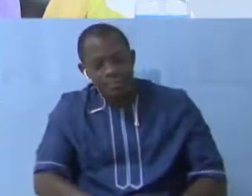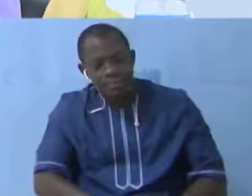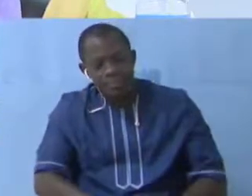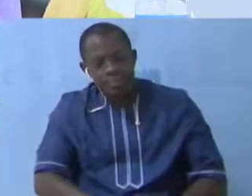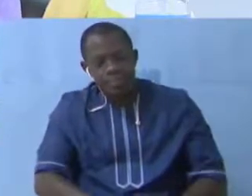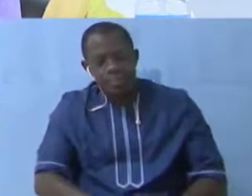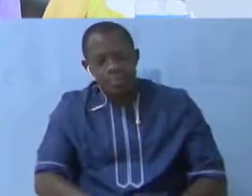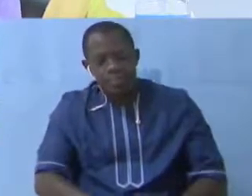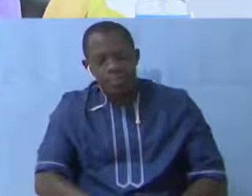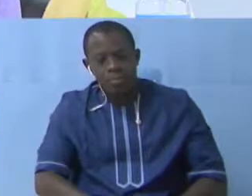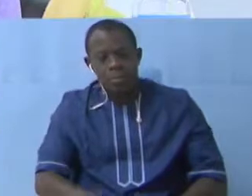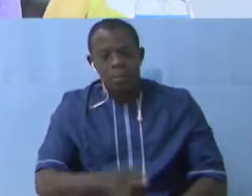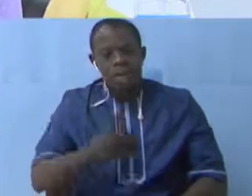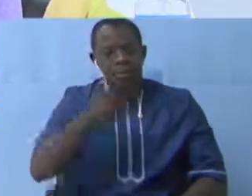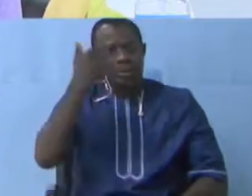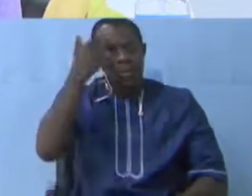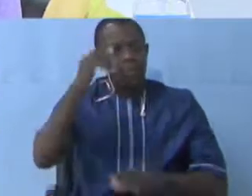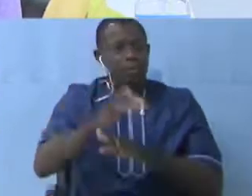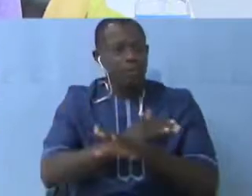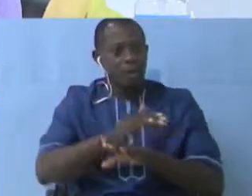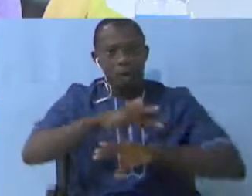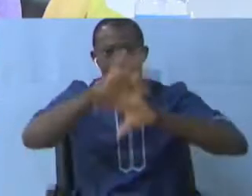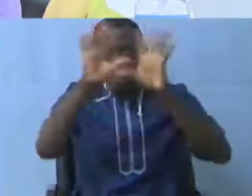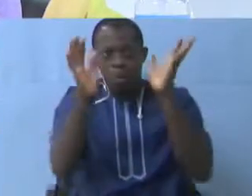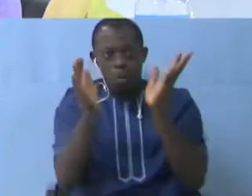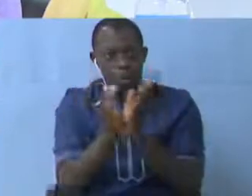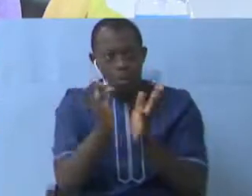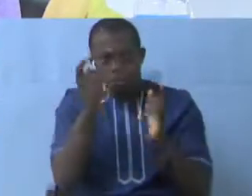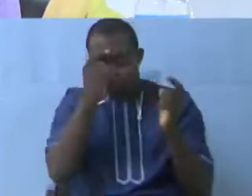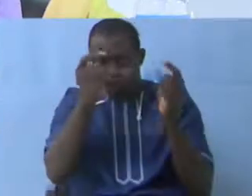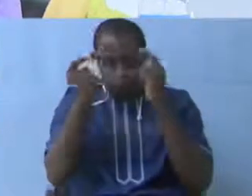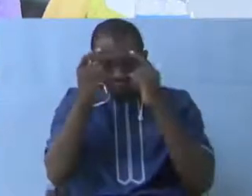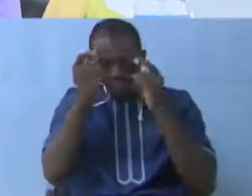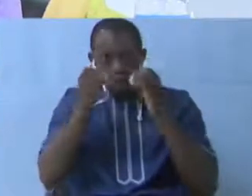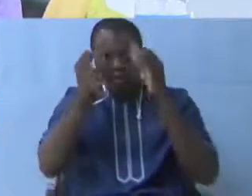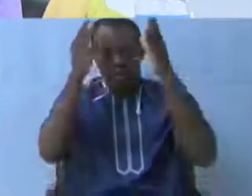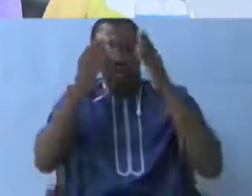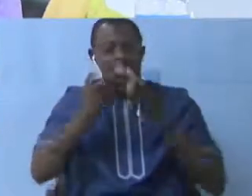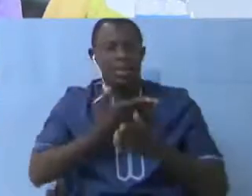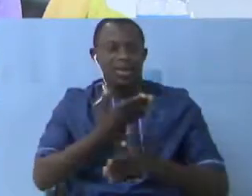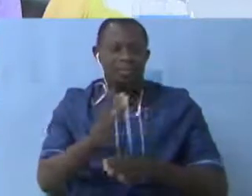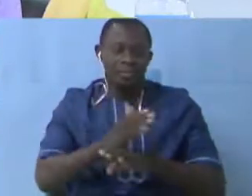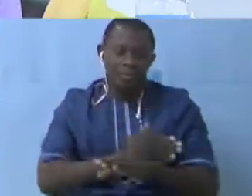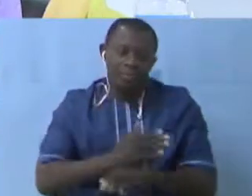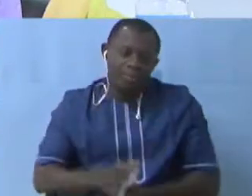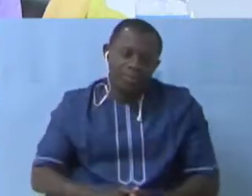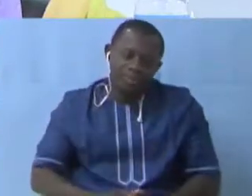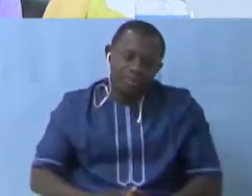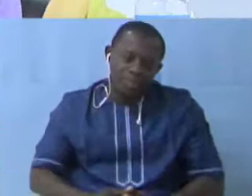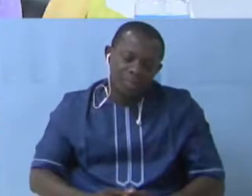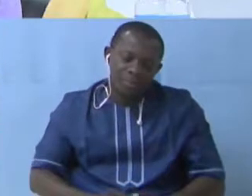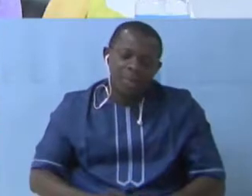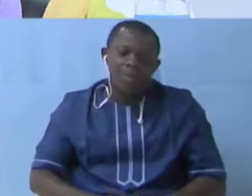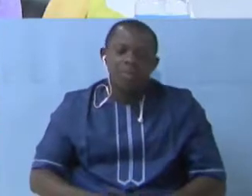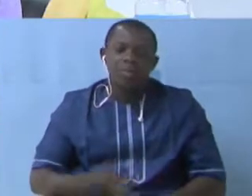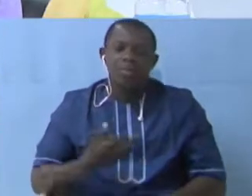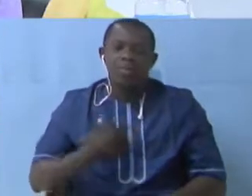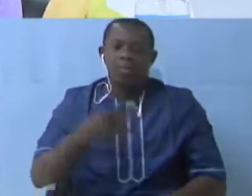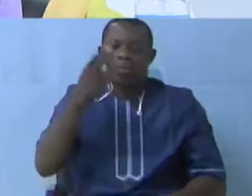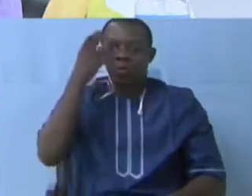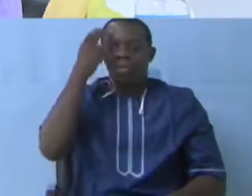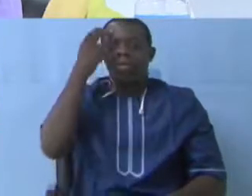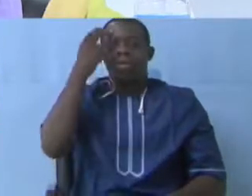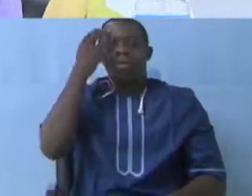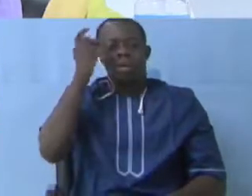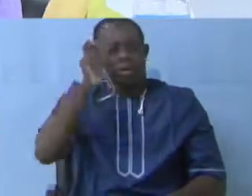think we were all shocked. Yeah, and we realized that we have to